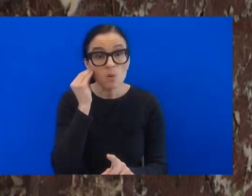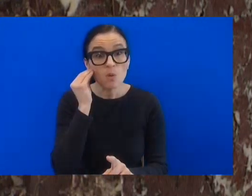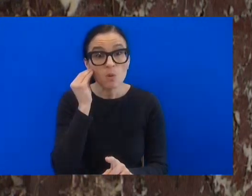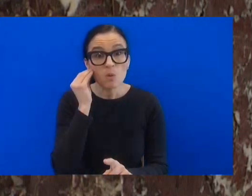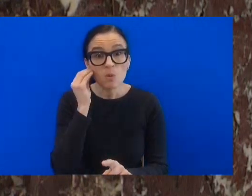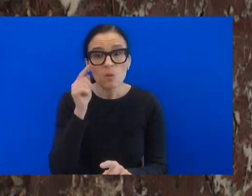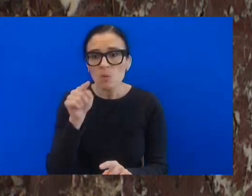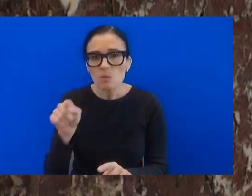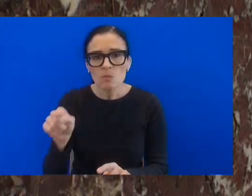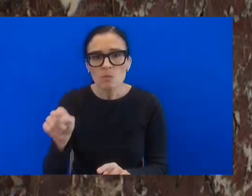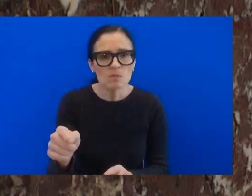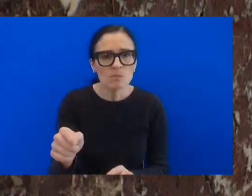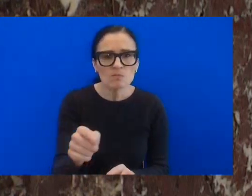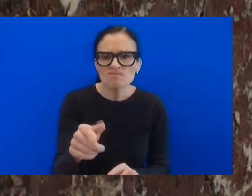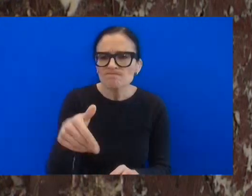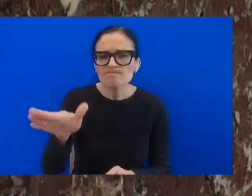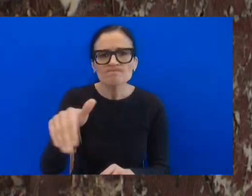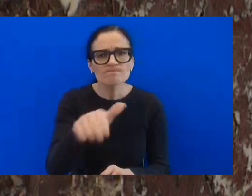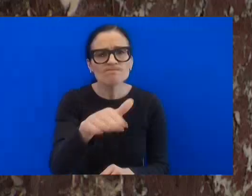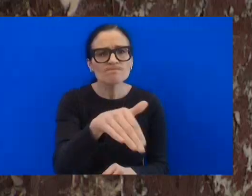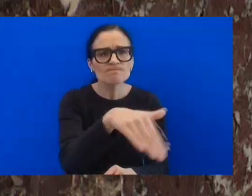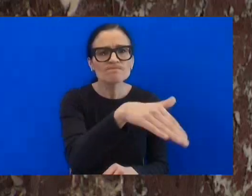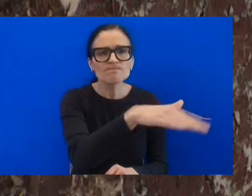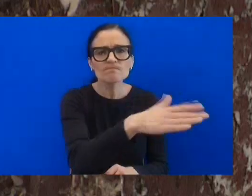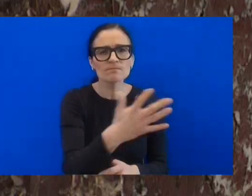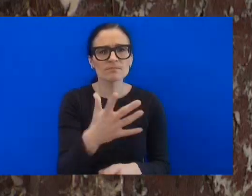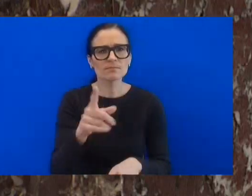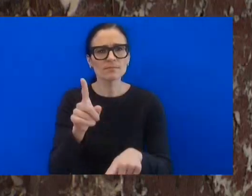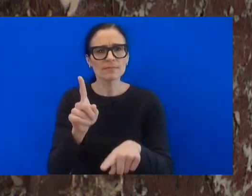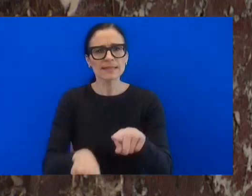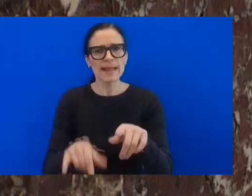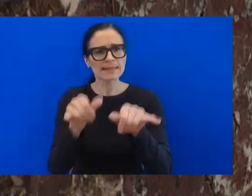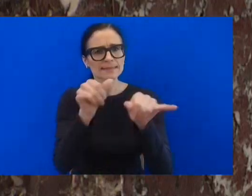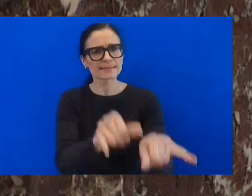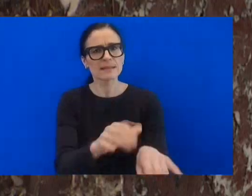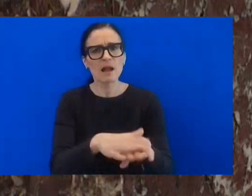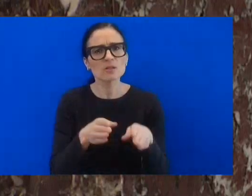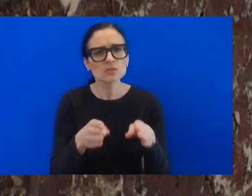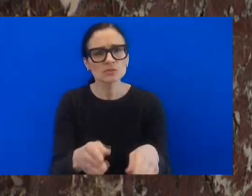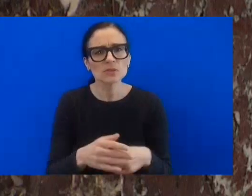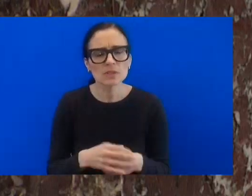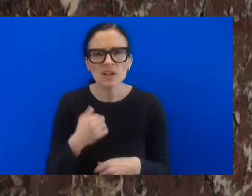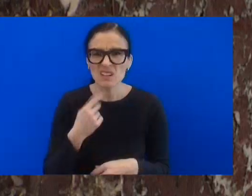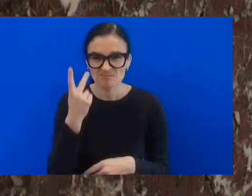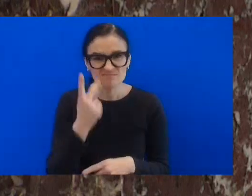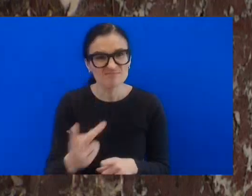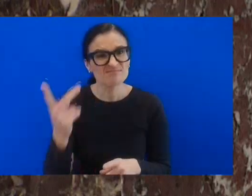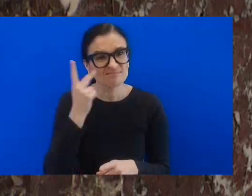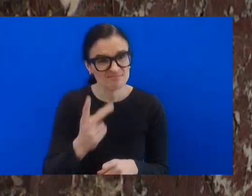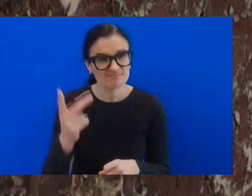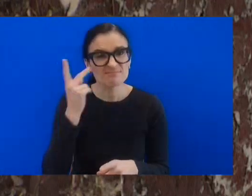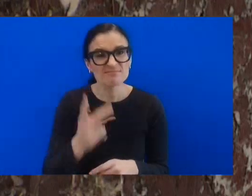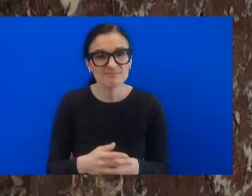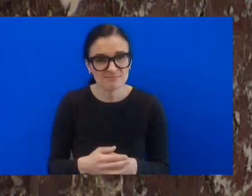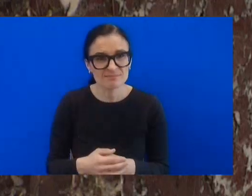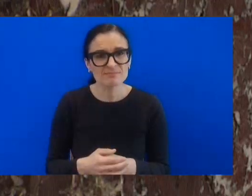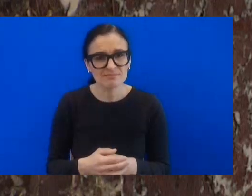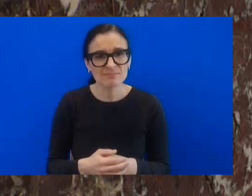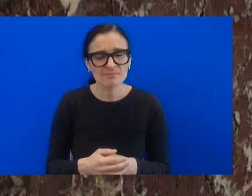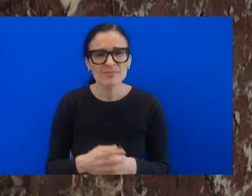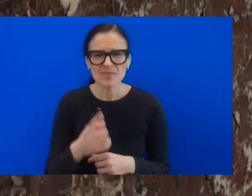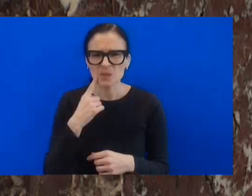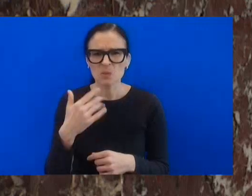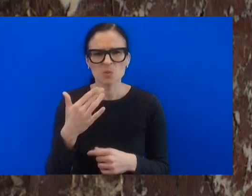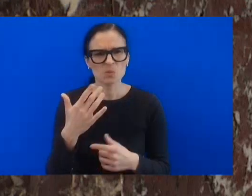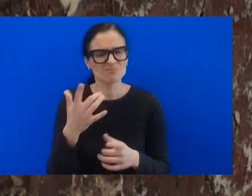violent. In far too many parts of British Columbia, we've seen people displaced, dispossessed of their